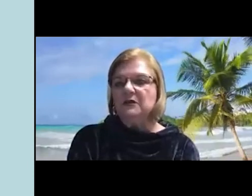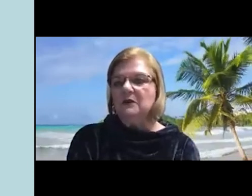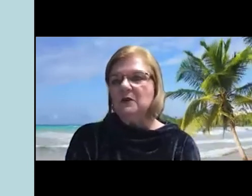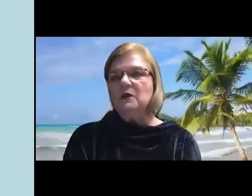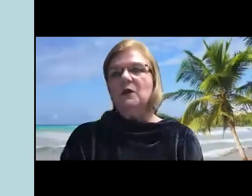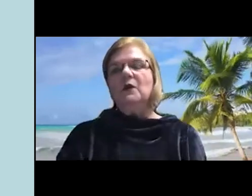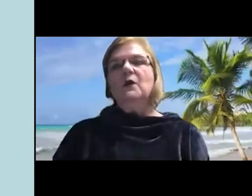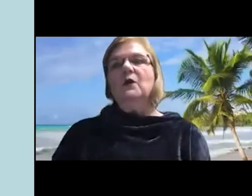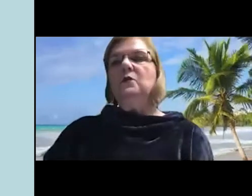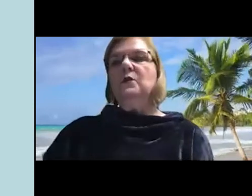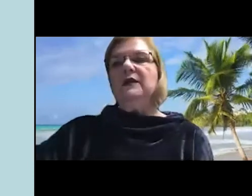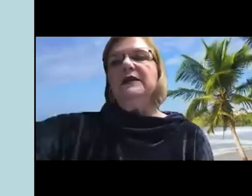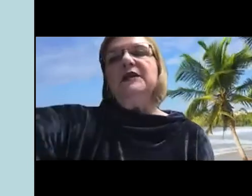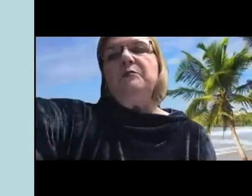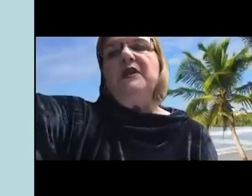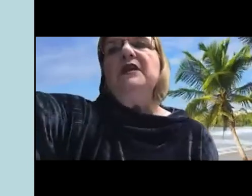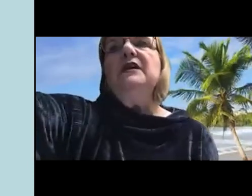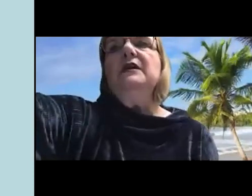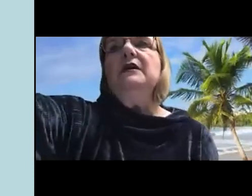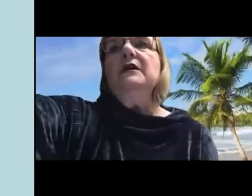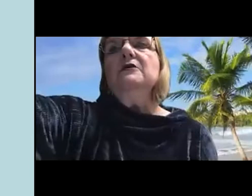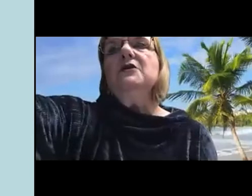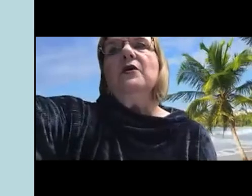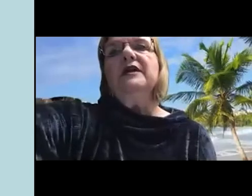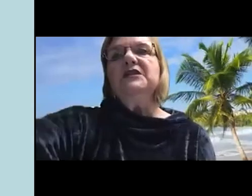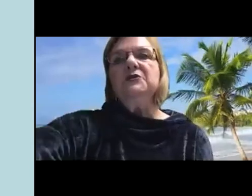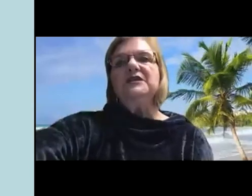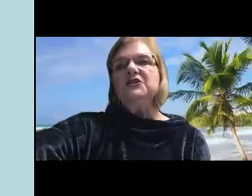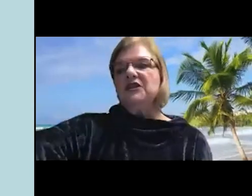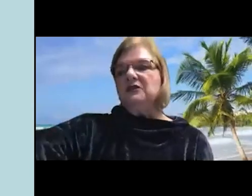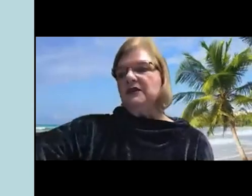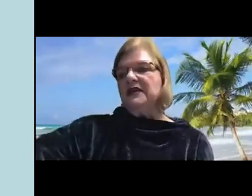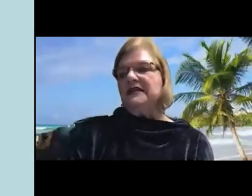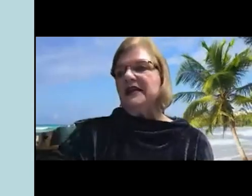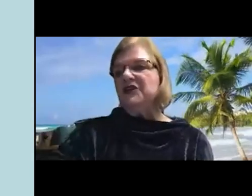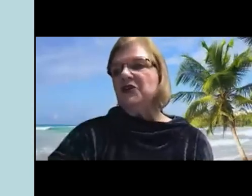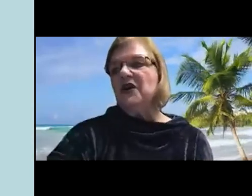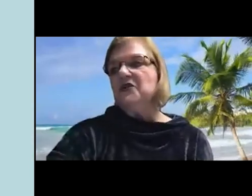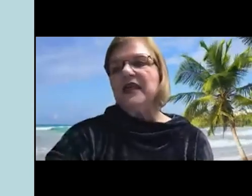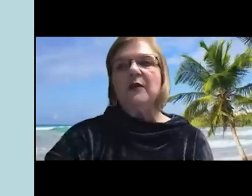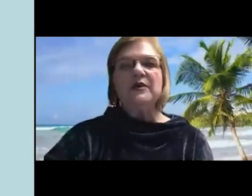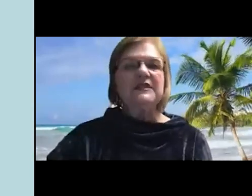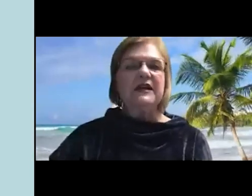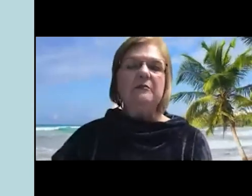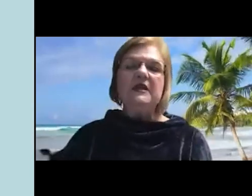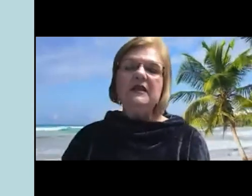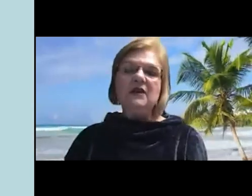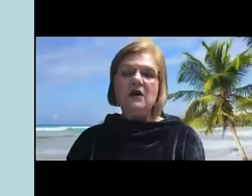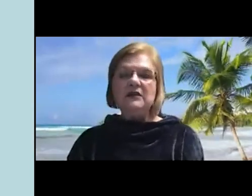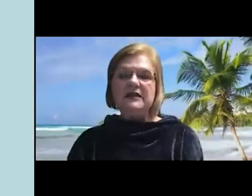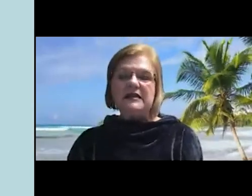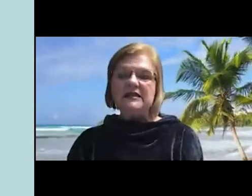do? Will it be going to a teaching learning center on your campus and